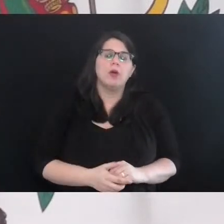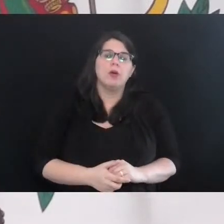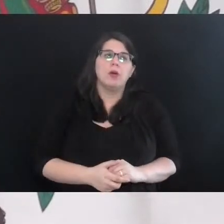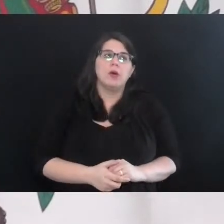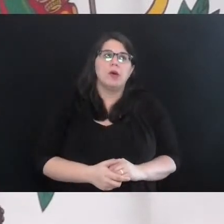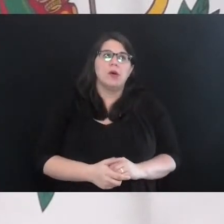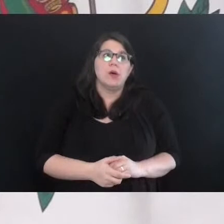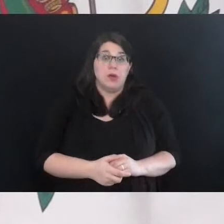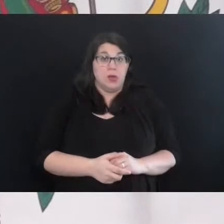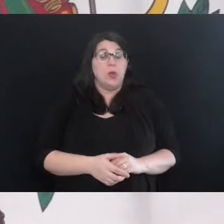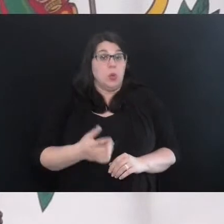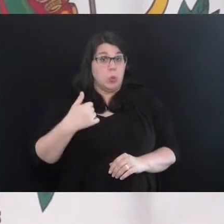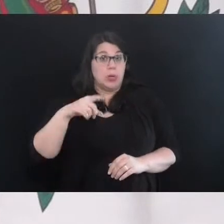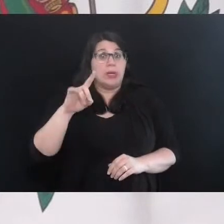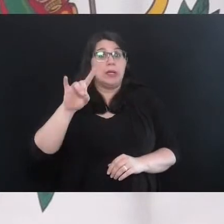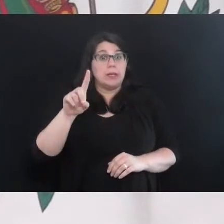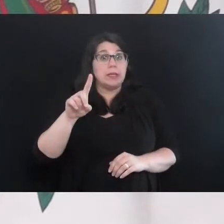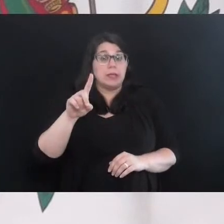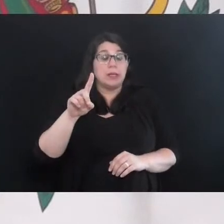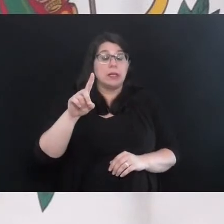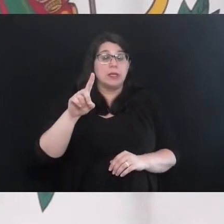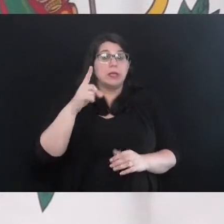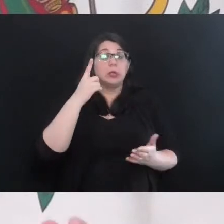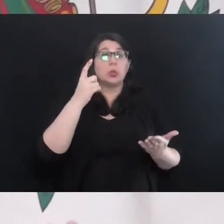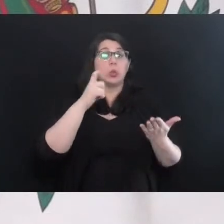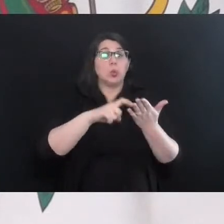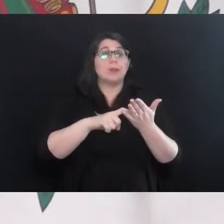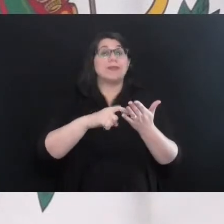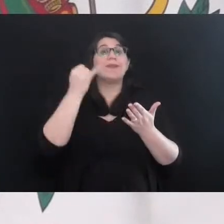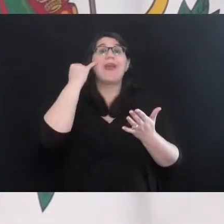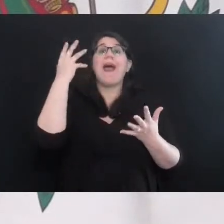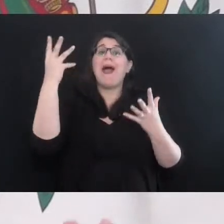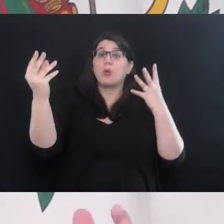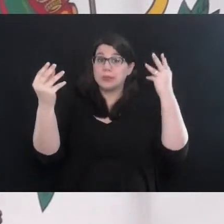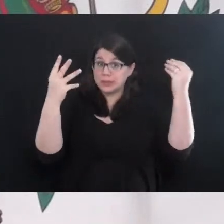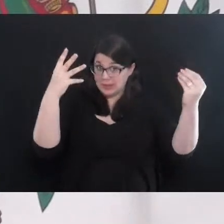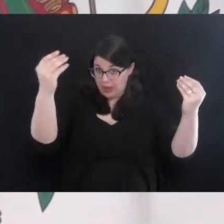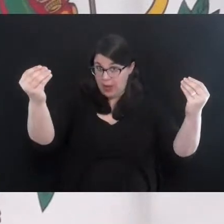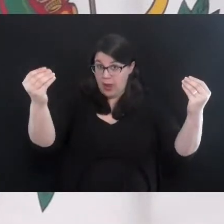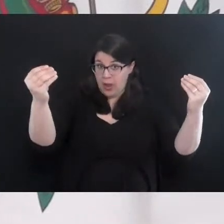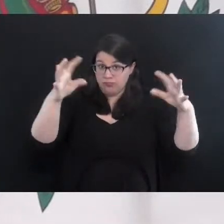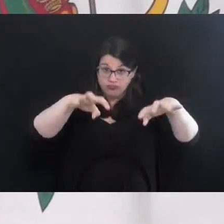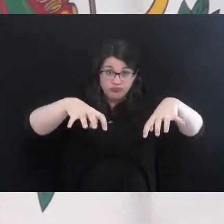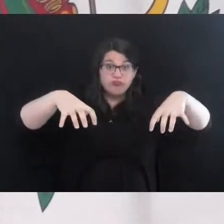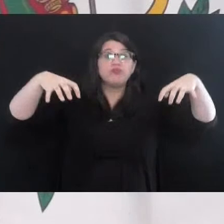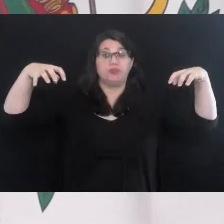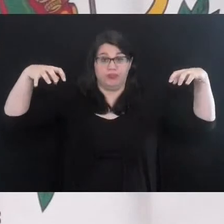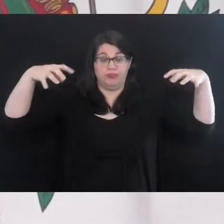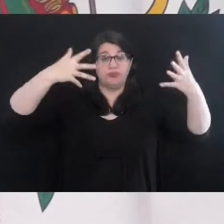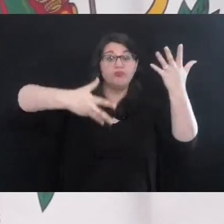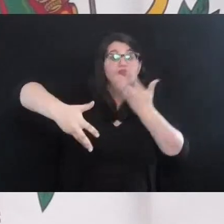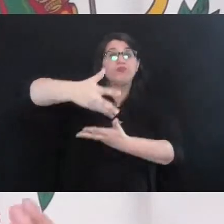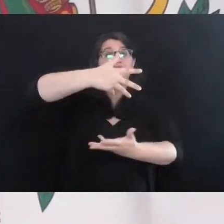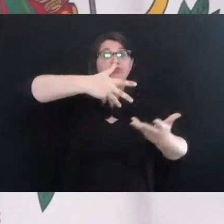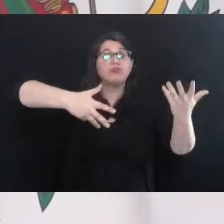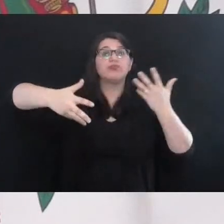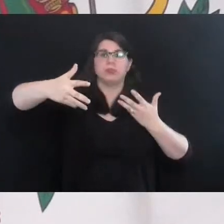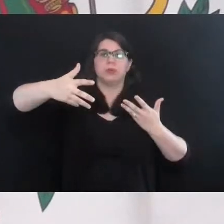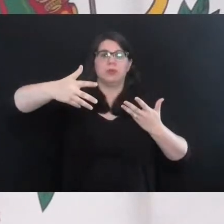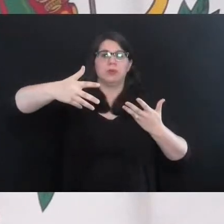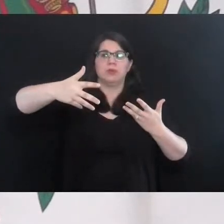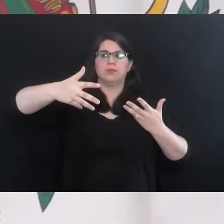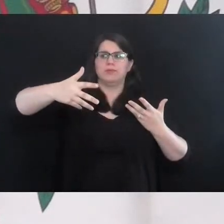we have seen that outdoors gatherings of big numbers, you